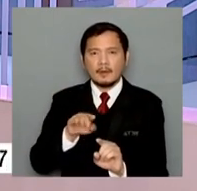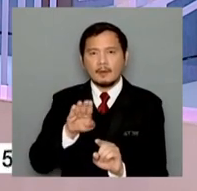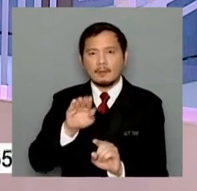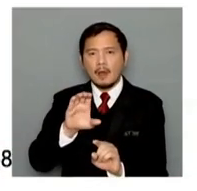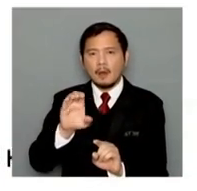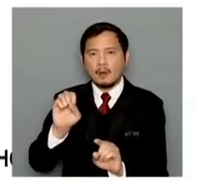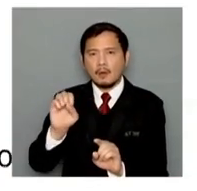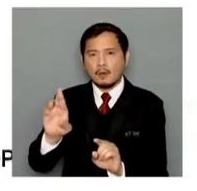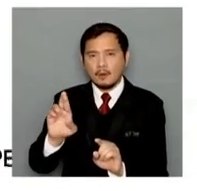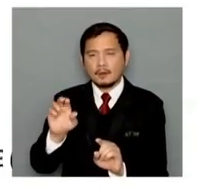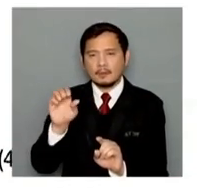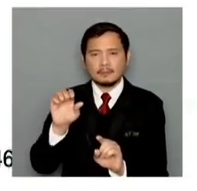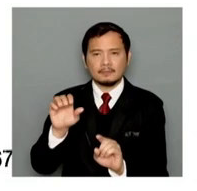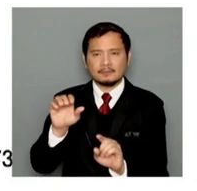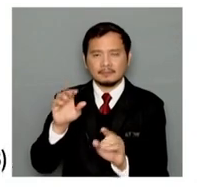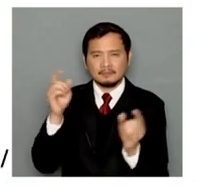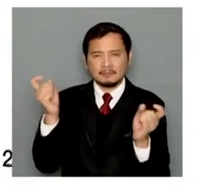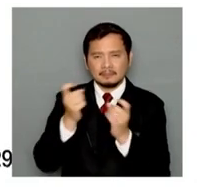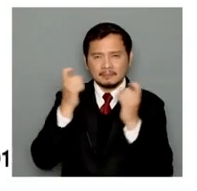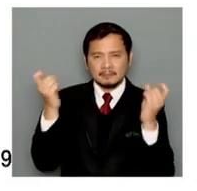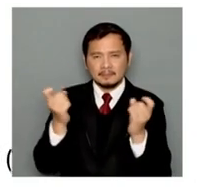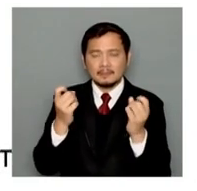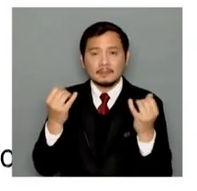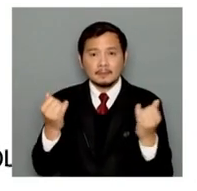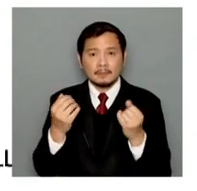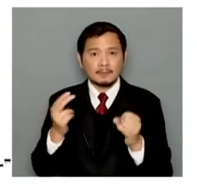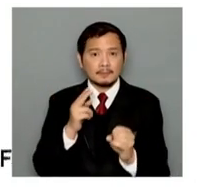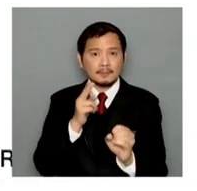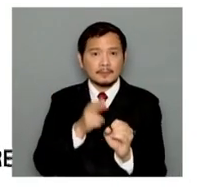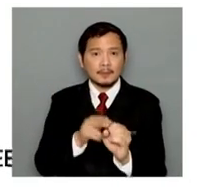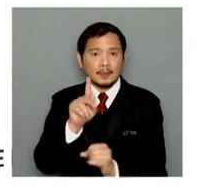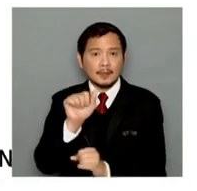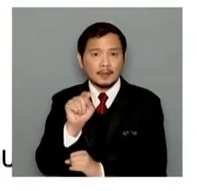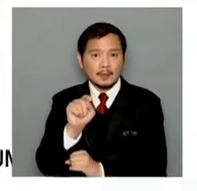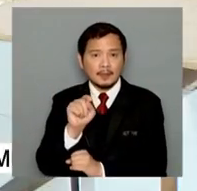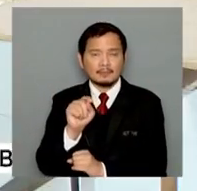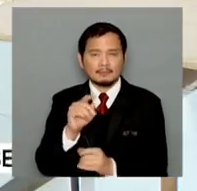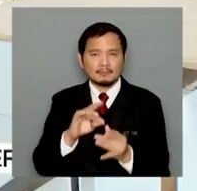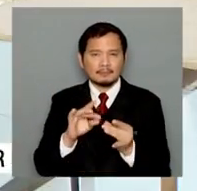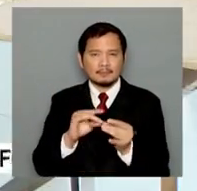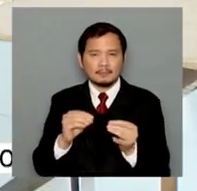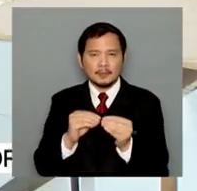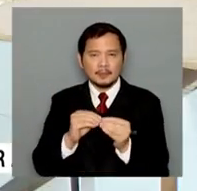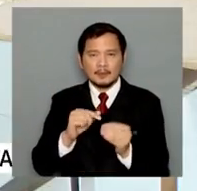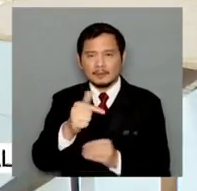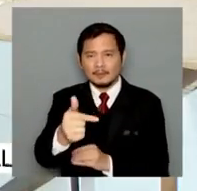correspondent Katrina Domingo now joins us live with an update. Kat, over to you.